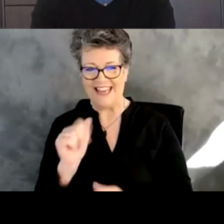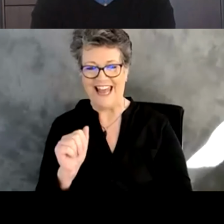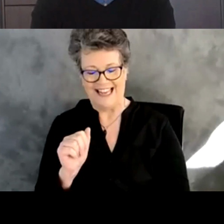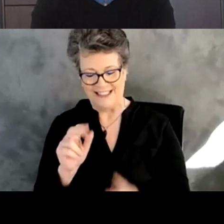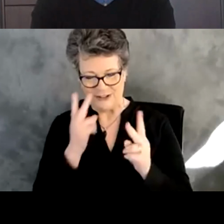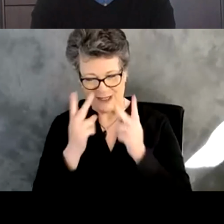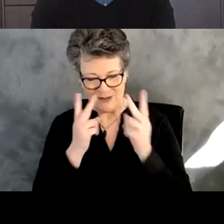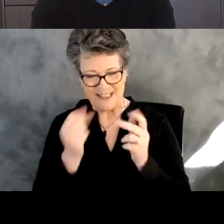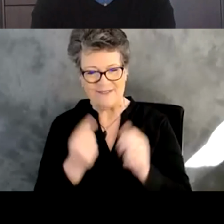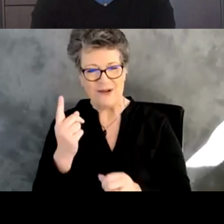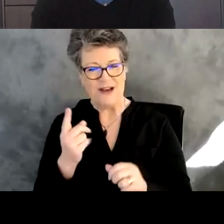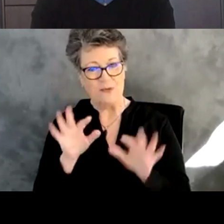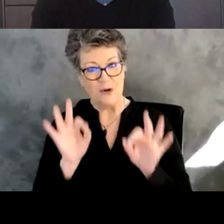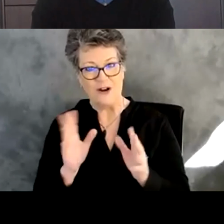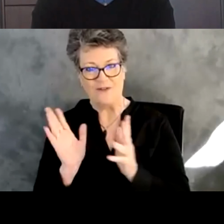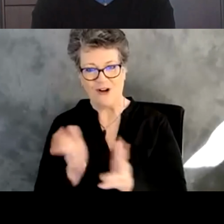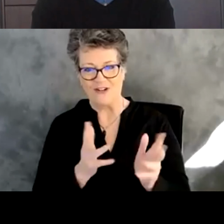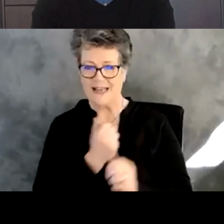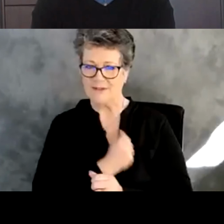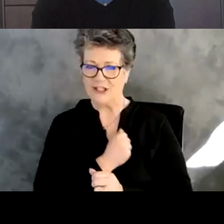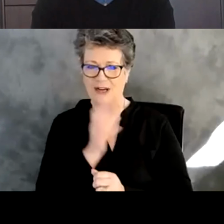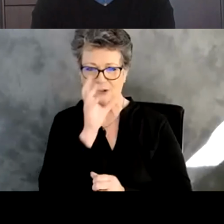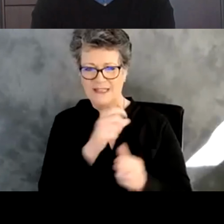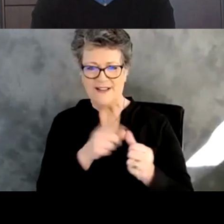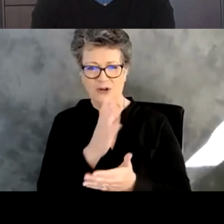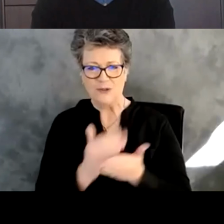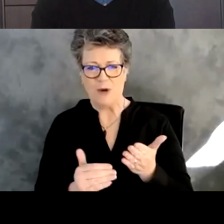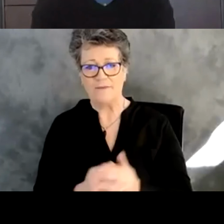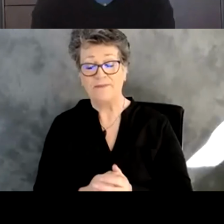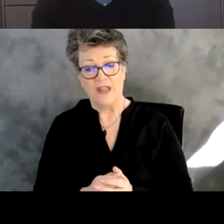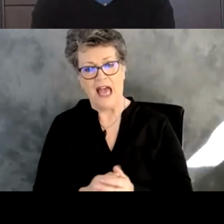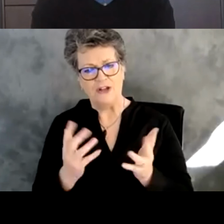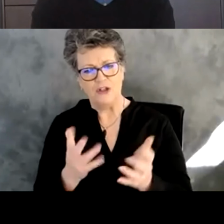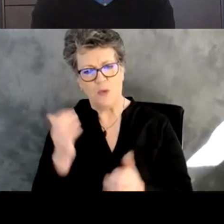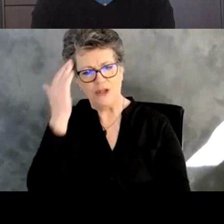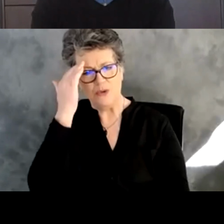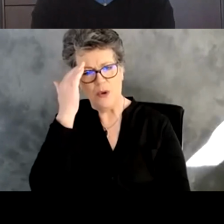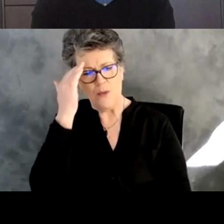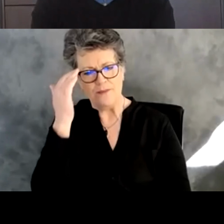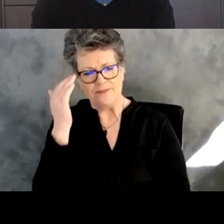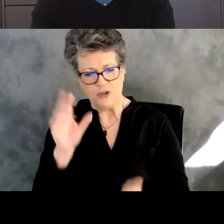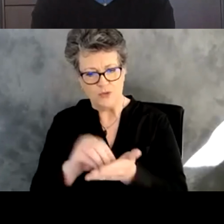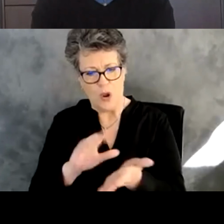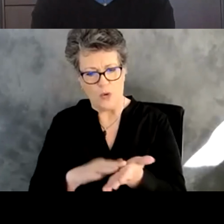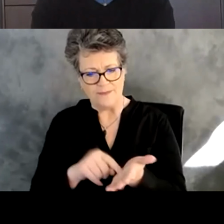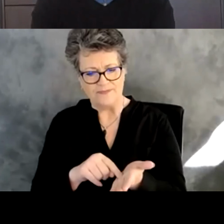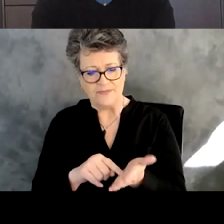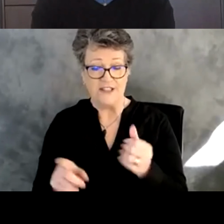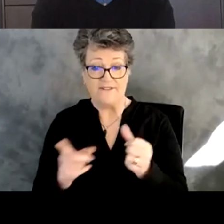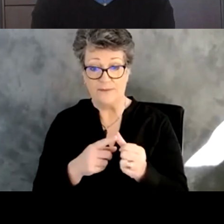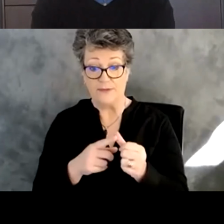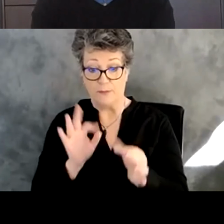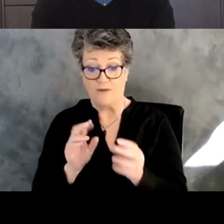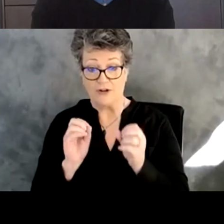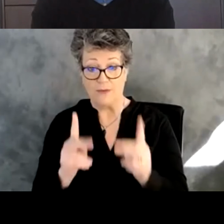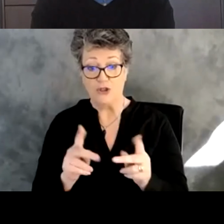and what a wonderful conversation. I was sorry to miss the first part of it. I just wanted to note that, it's a perfect opportunity to